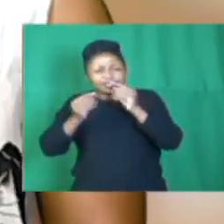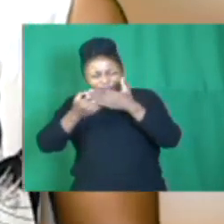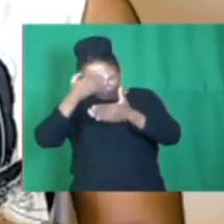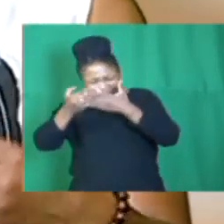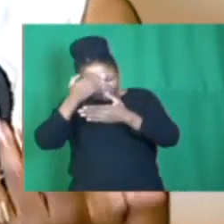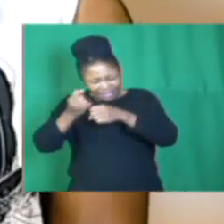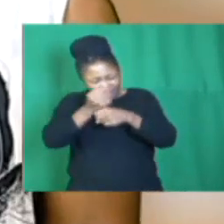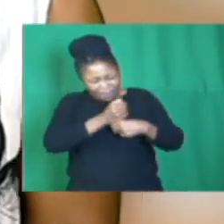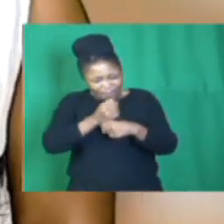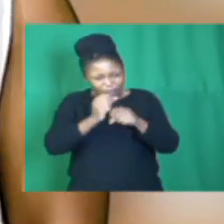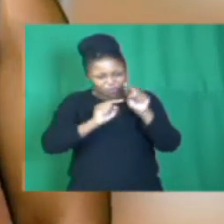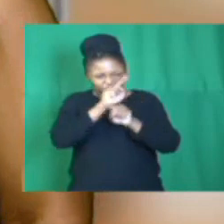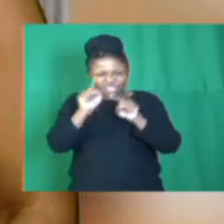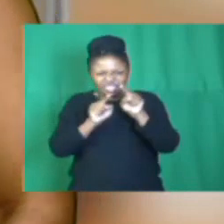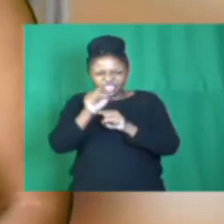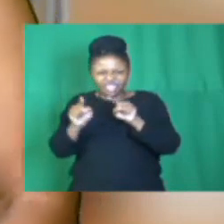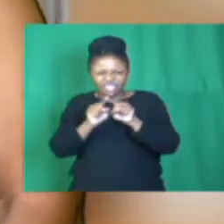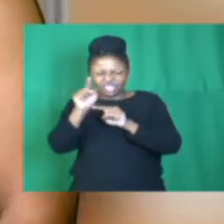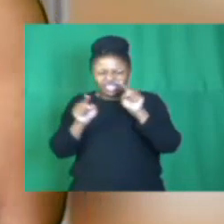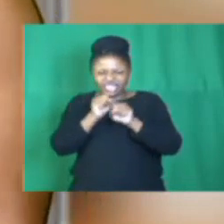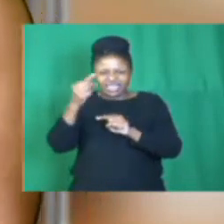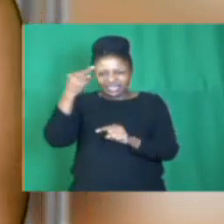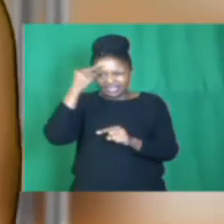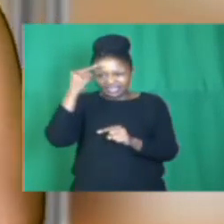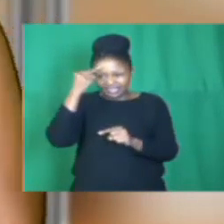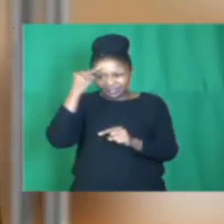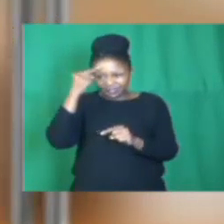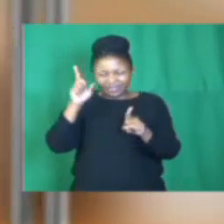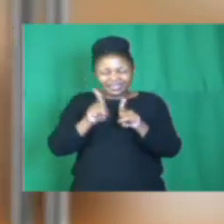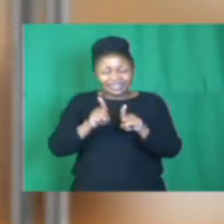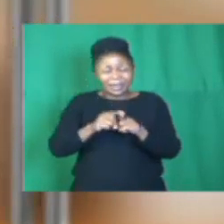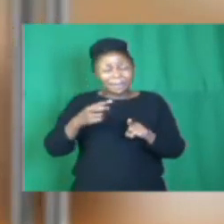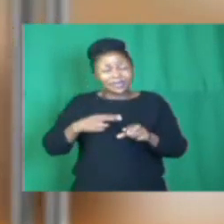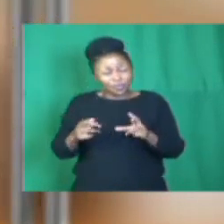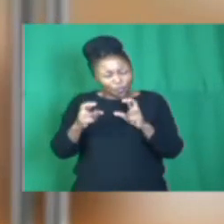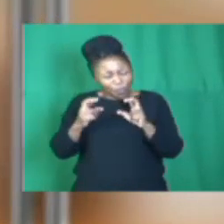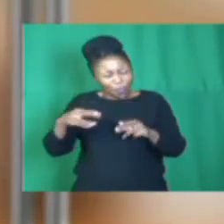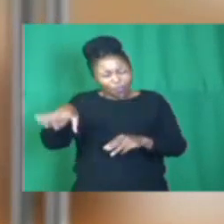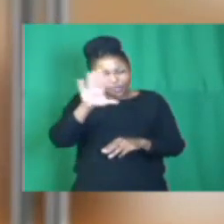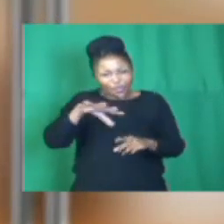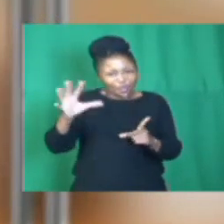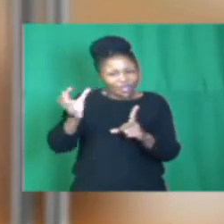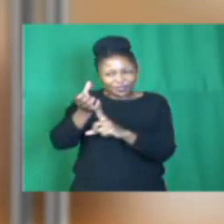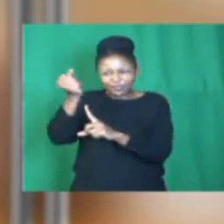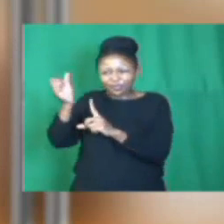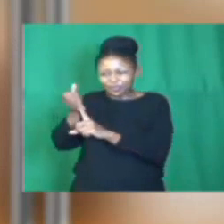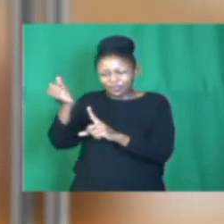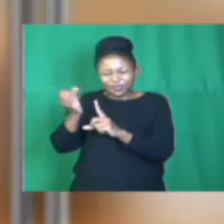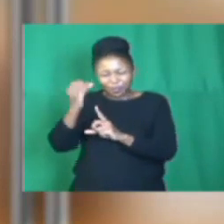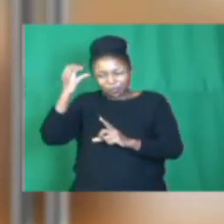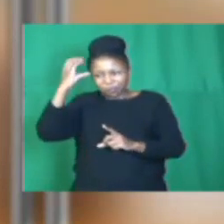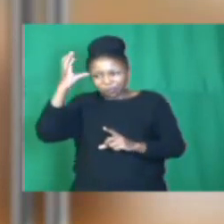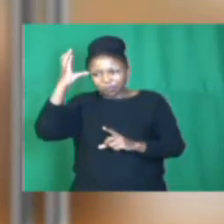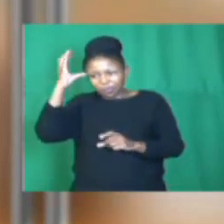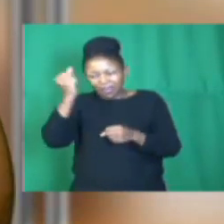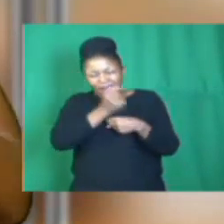understanding, that is question analysis. I hope you were able to grasp something from that after reading the text, you go back to